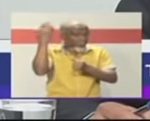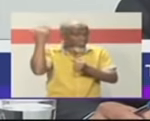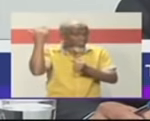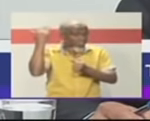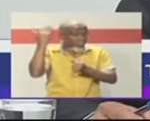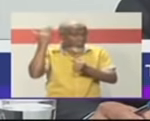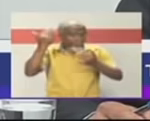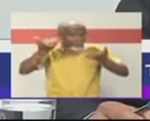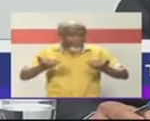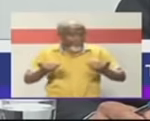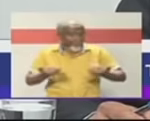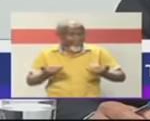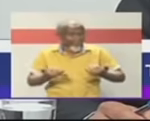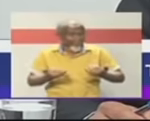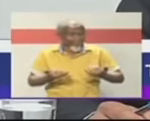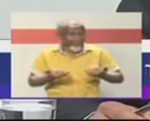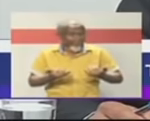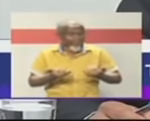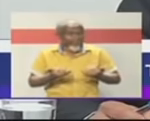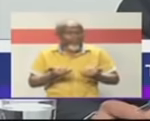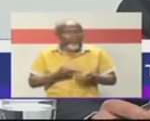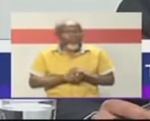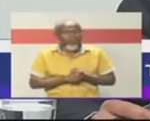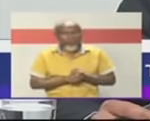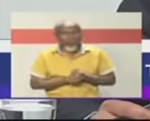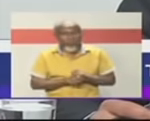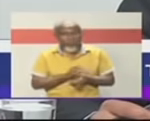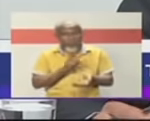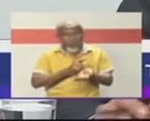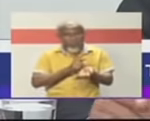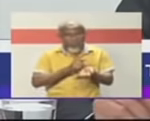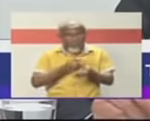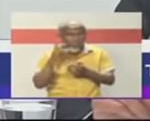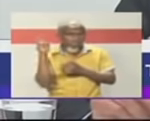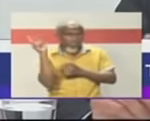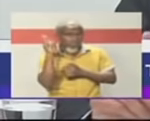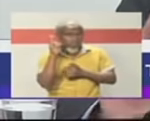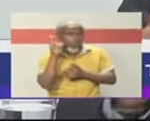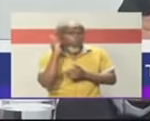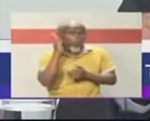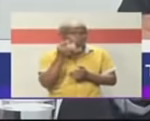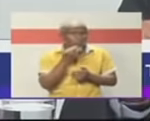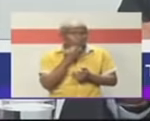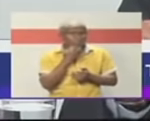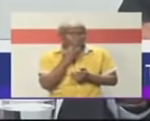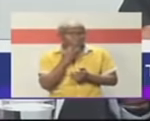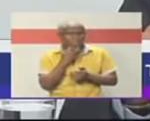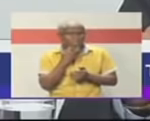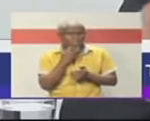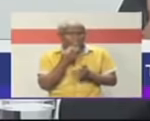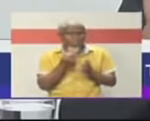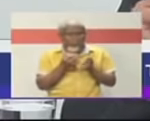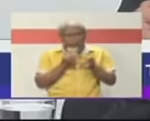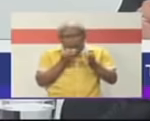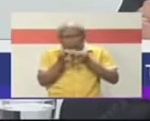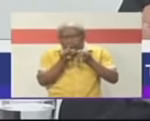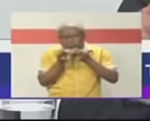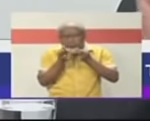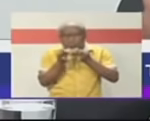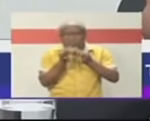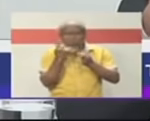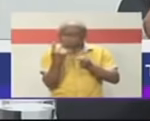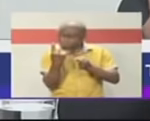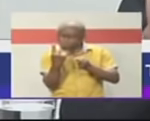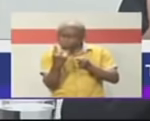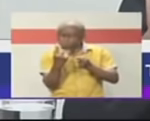Today, Dr. Miriam Richards is going to explain to you one particular data point. It's not a trend.